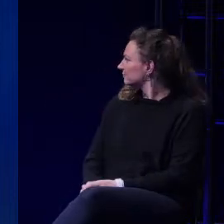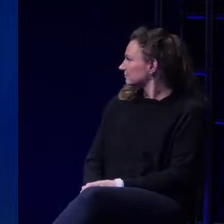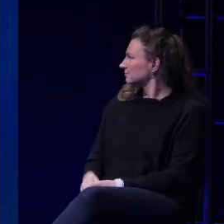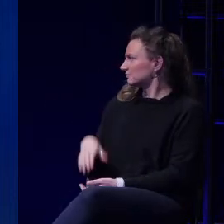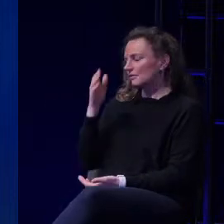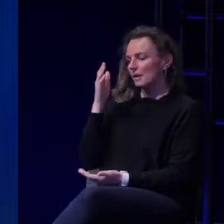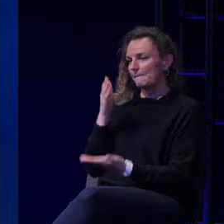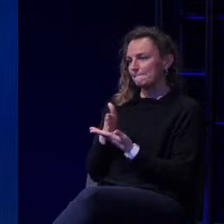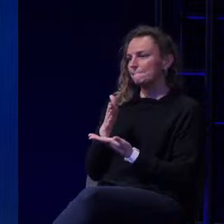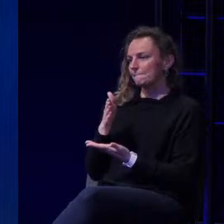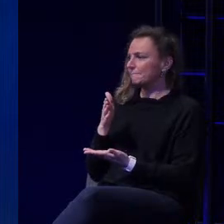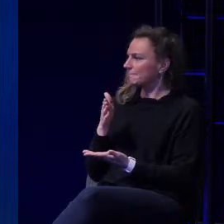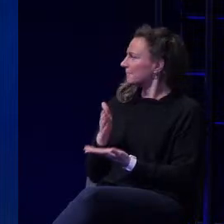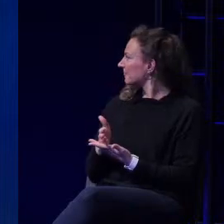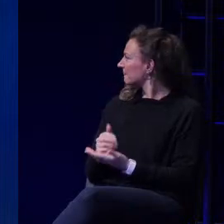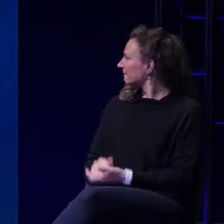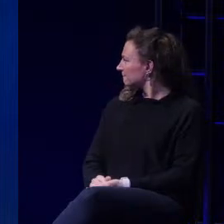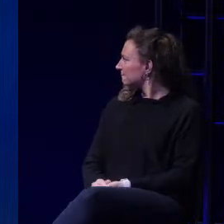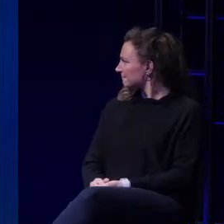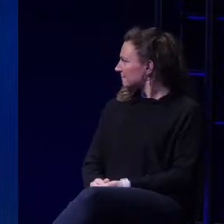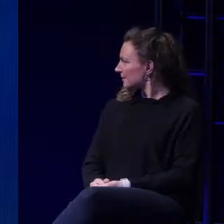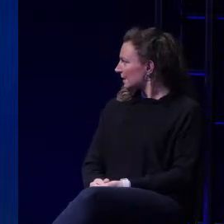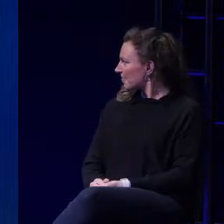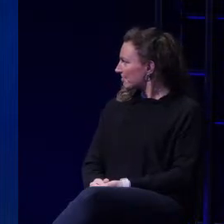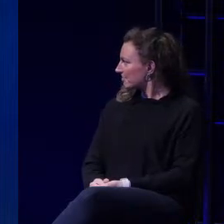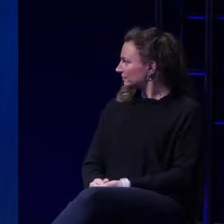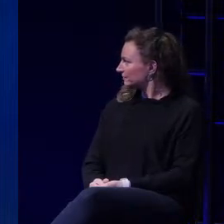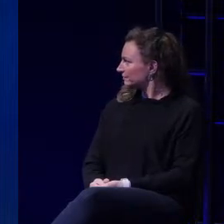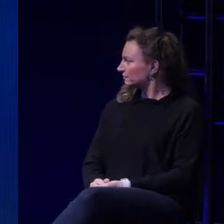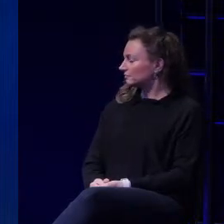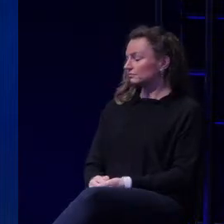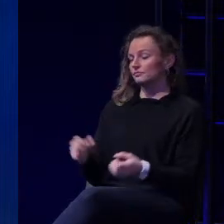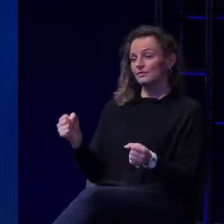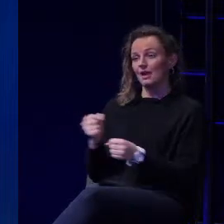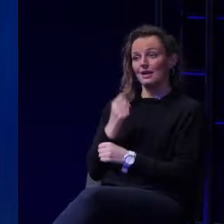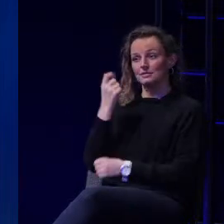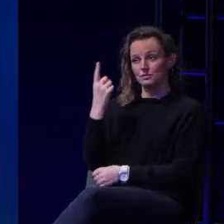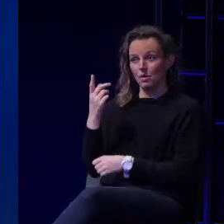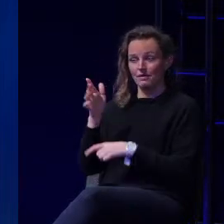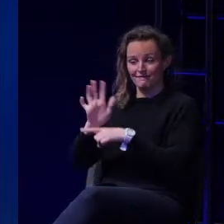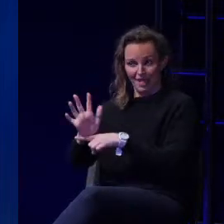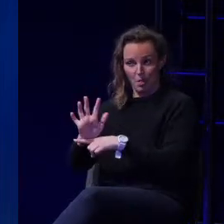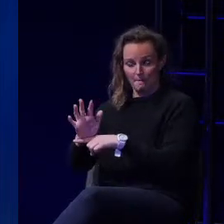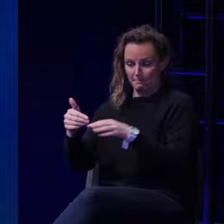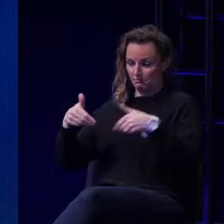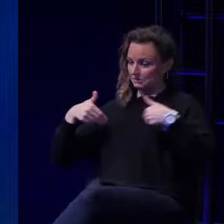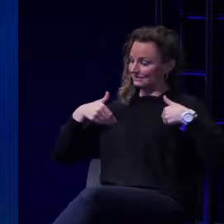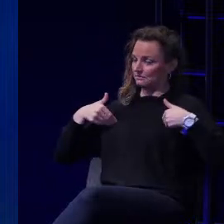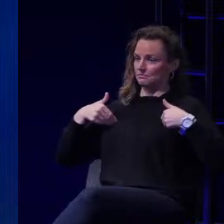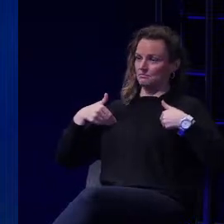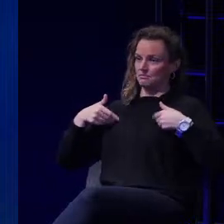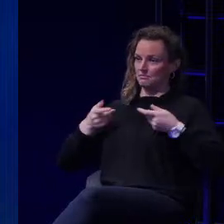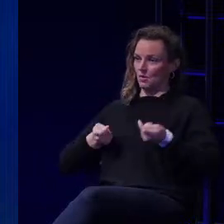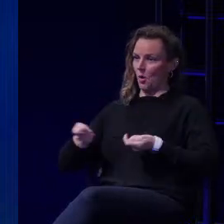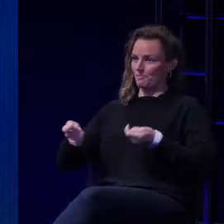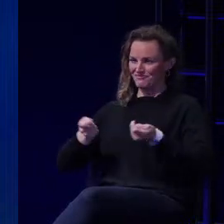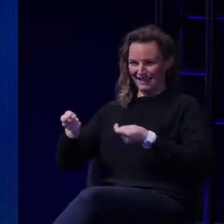Yeah. Never not No. operated. No. I did one film where I didn't operate. I've never been so bored in my whole